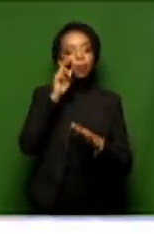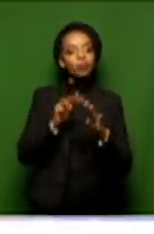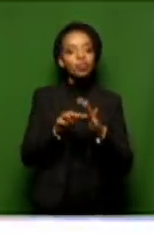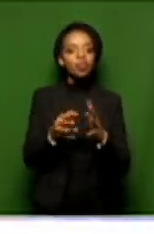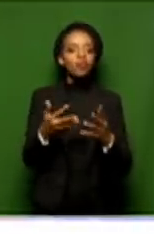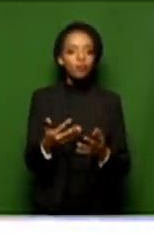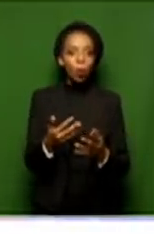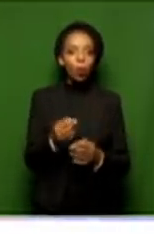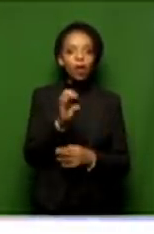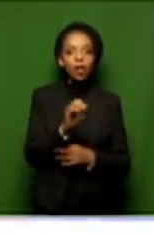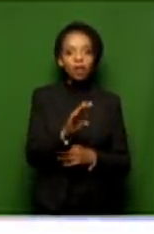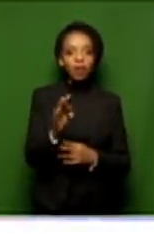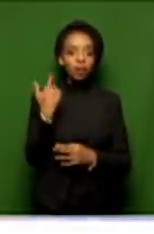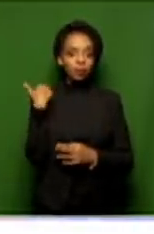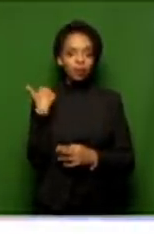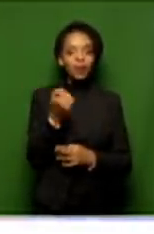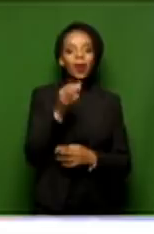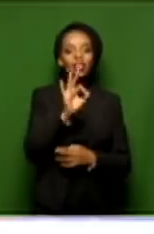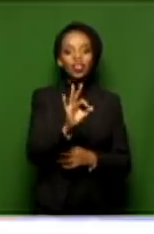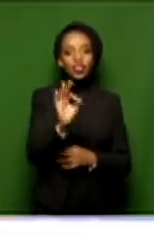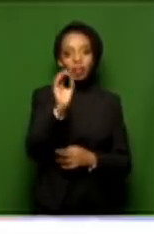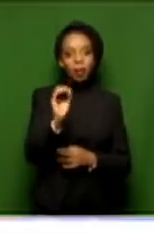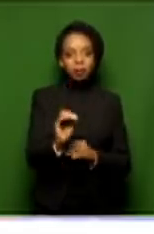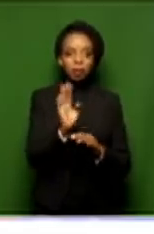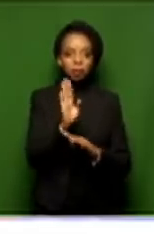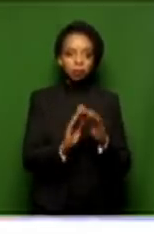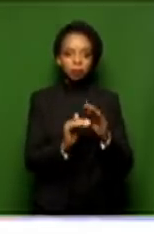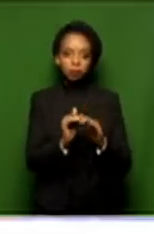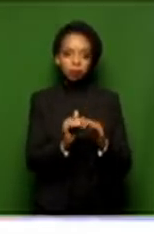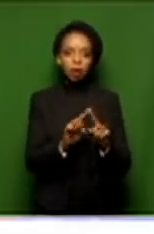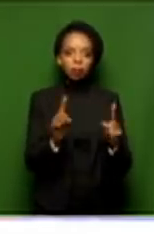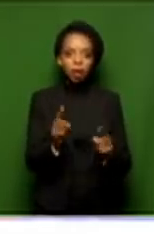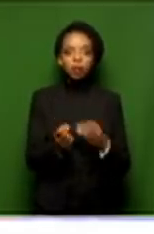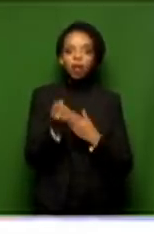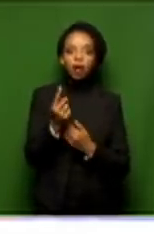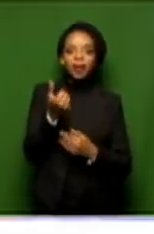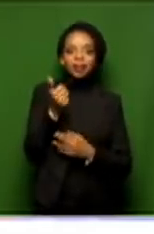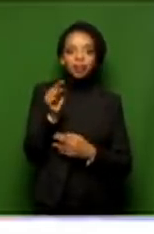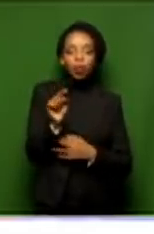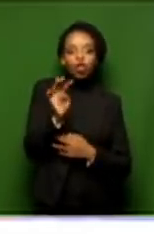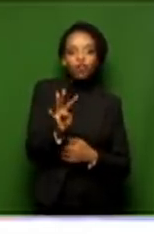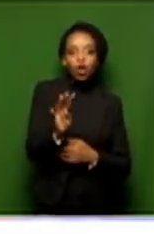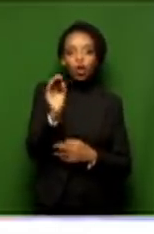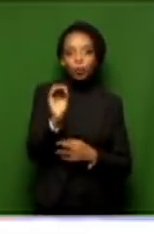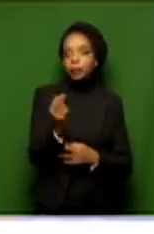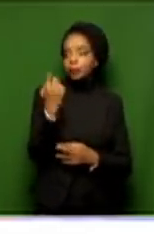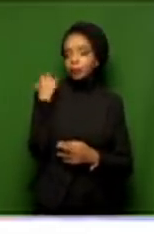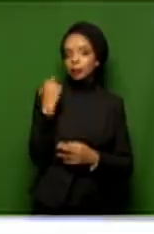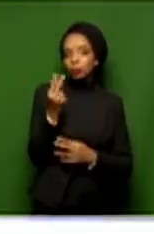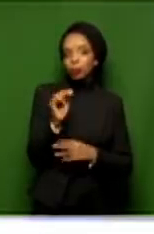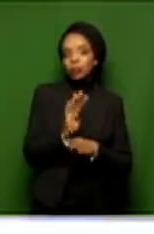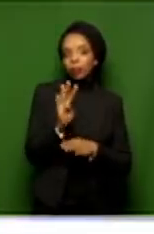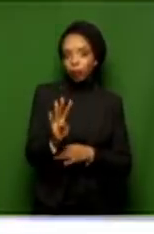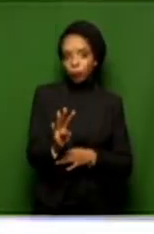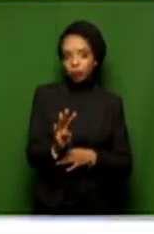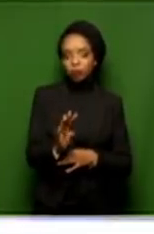was at 3%, Yes. somewhere there between 3 and 4, and they came in at 6.4. Correct. So the EFF was